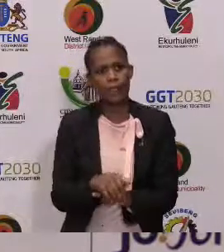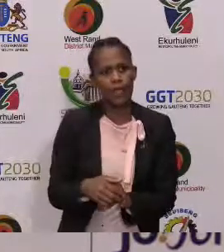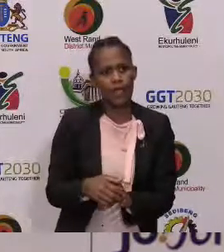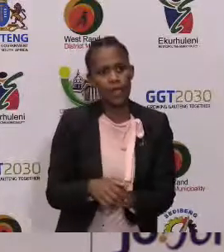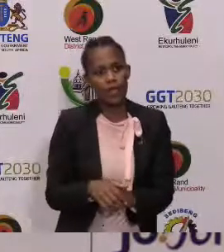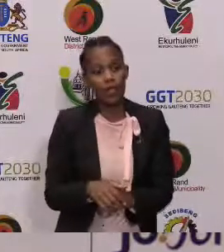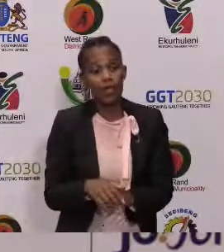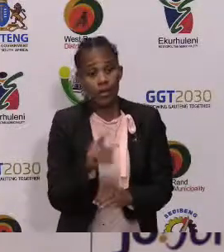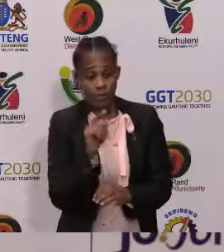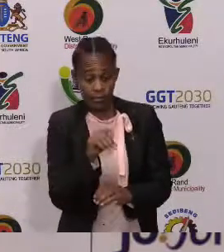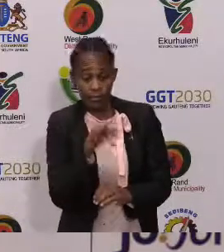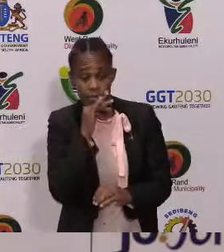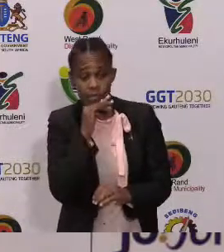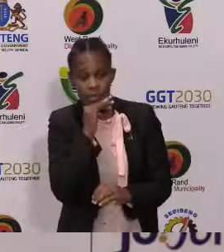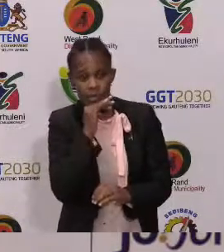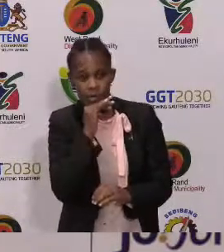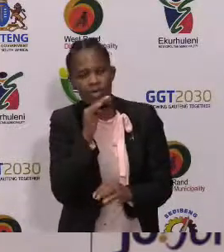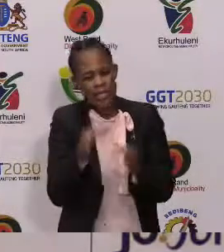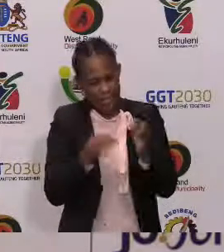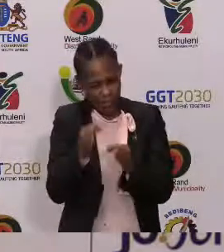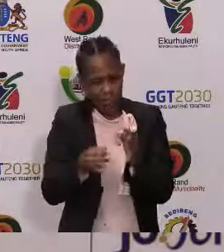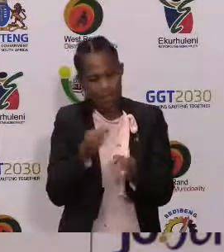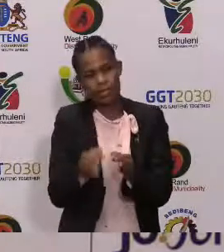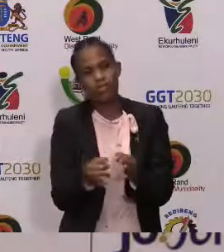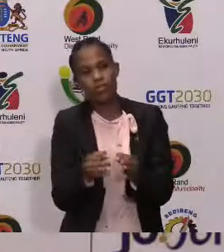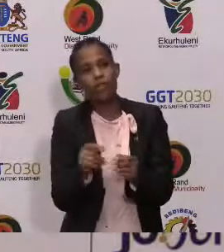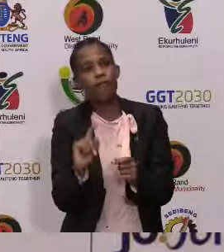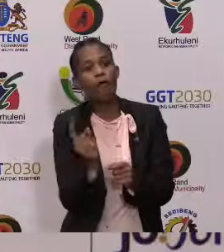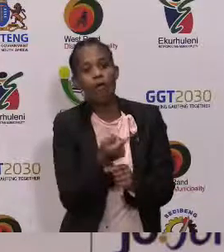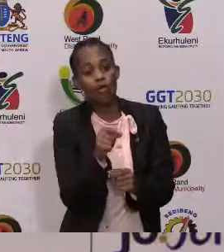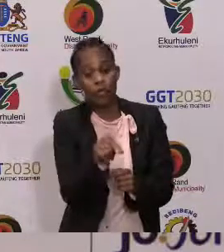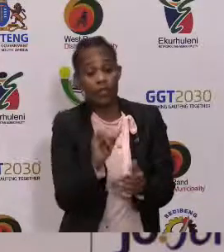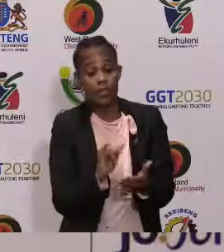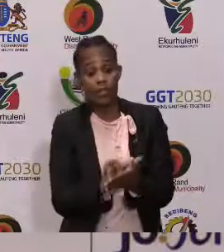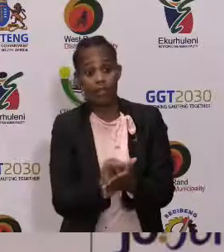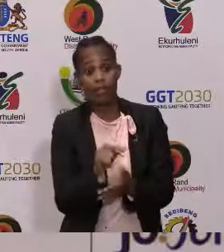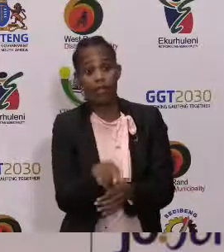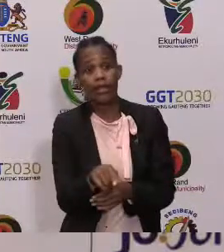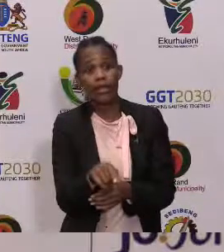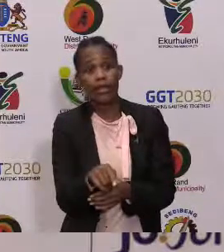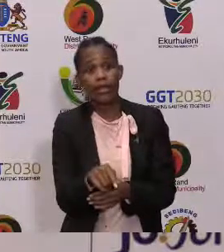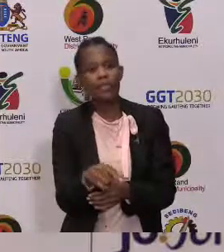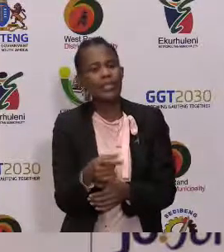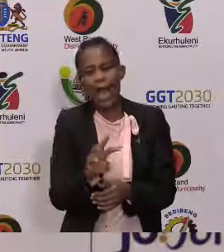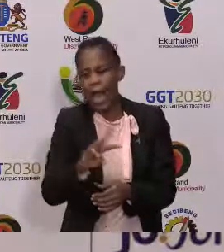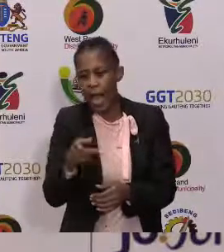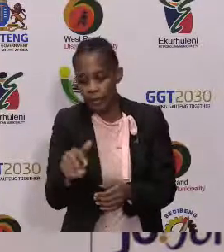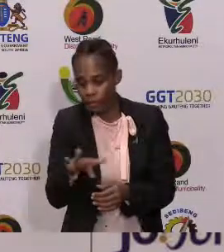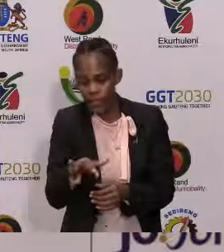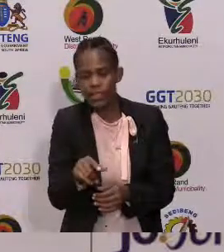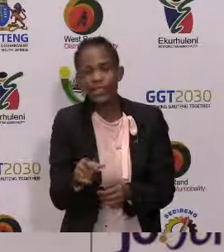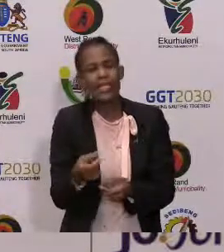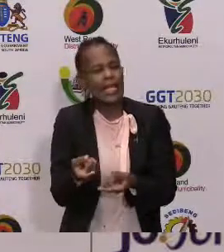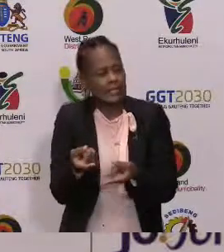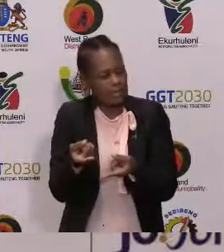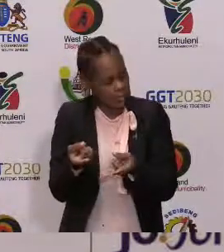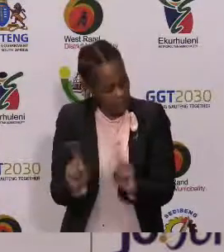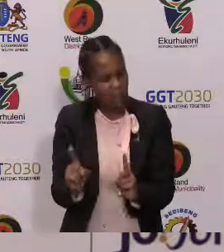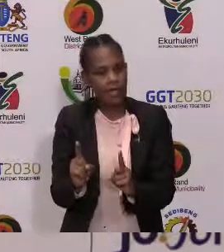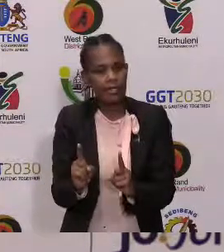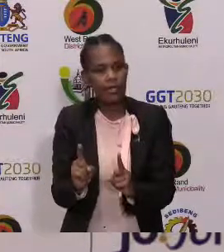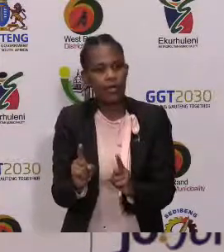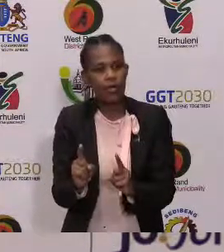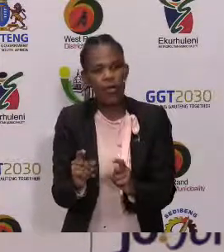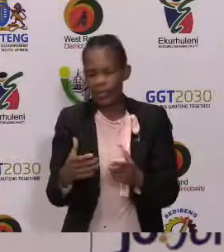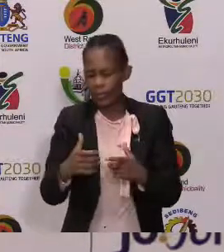what is the implications for all of this? Like I said, it helps us to understand which areas are more susceptible to experiencing a larger outbreak